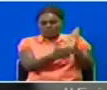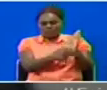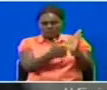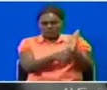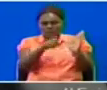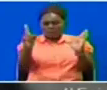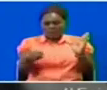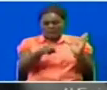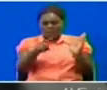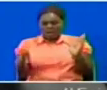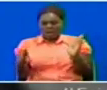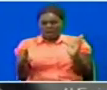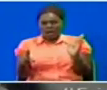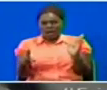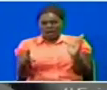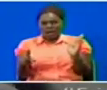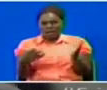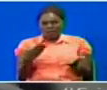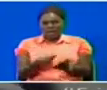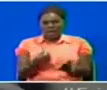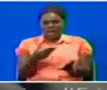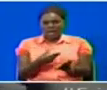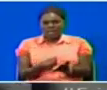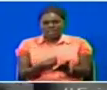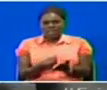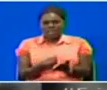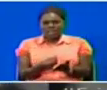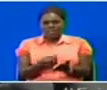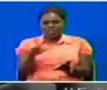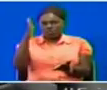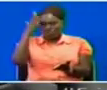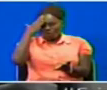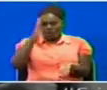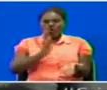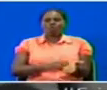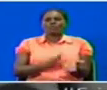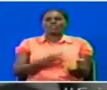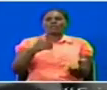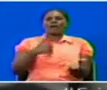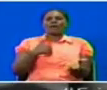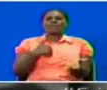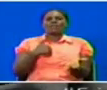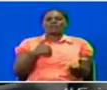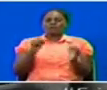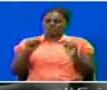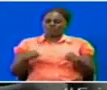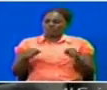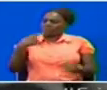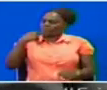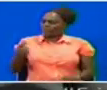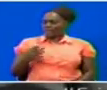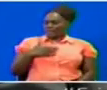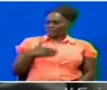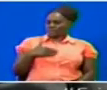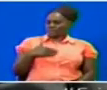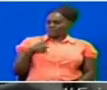illicit outflows of money out of Africa. You know the recommendations we made. Now, can you please tell us